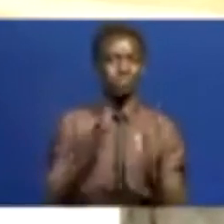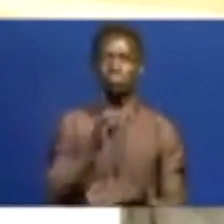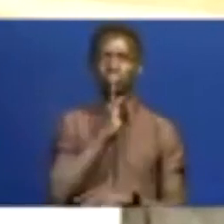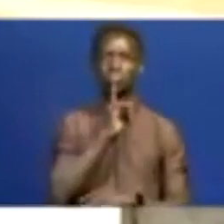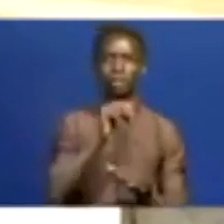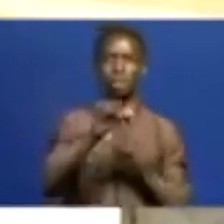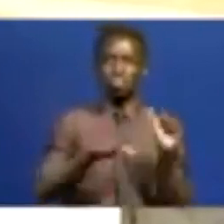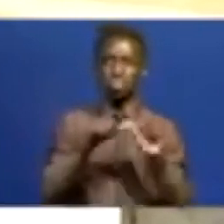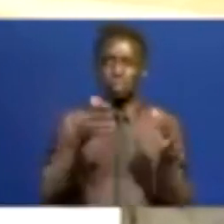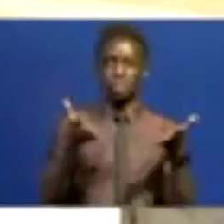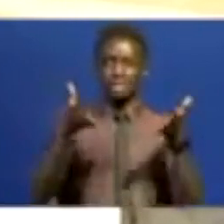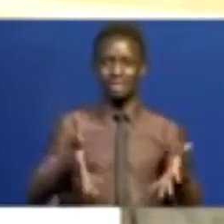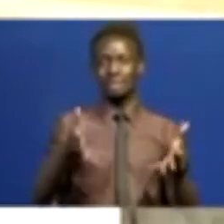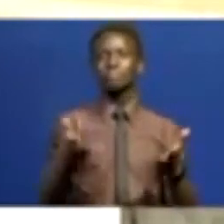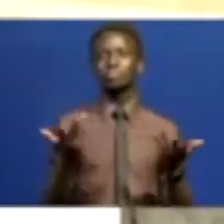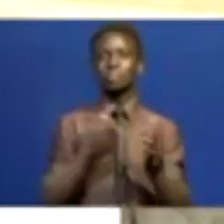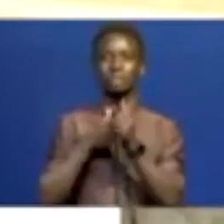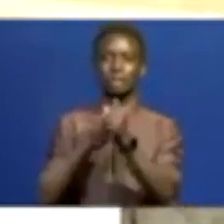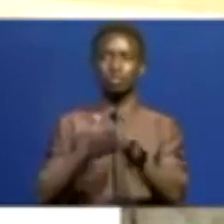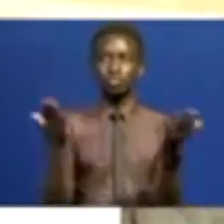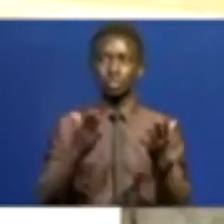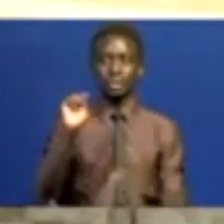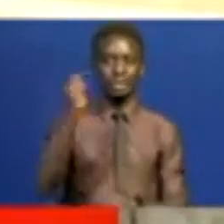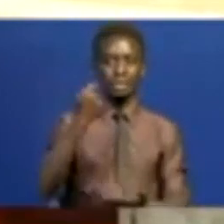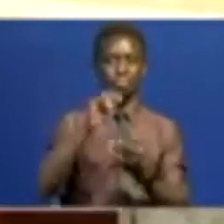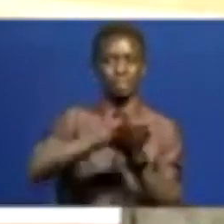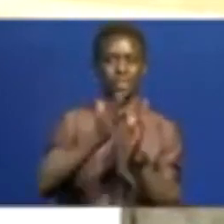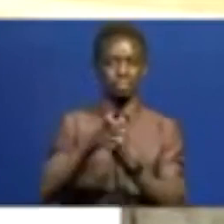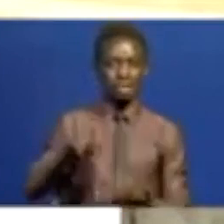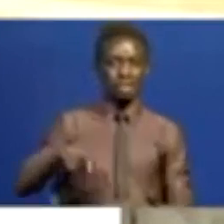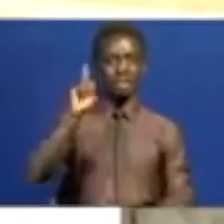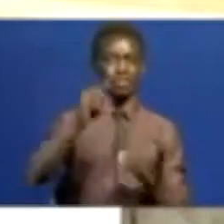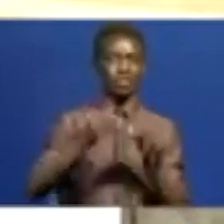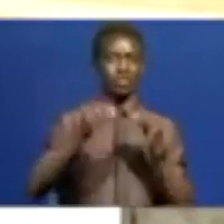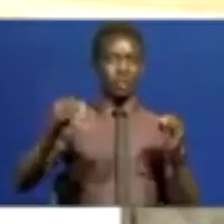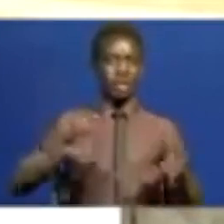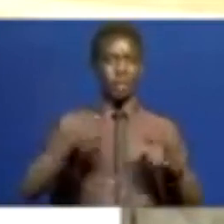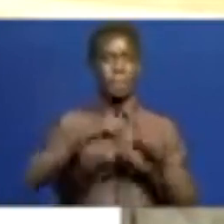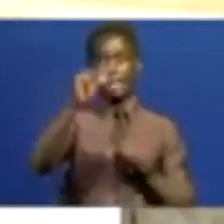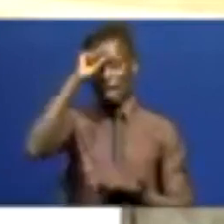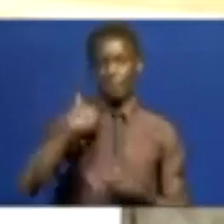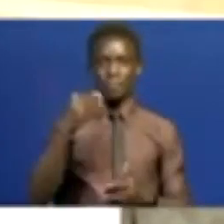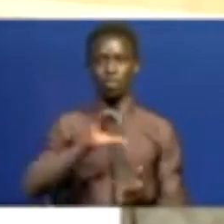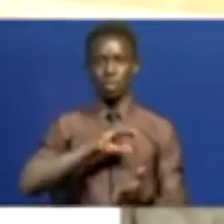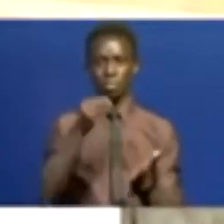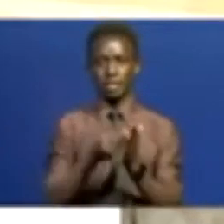leadership, looking at Kenya wanting to be self-sustaining, and government does not have its own money. Government